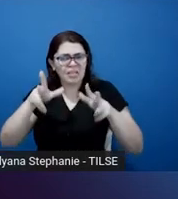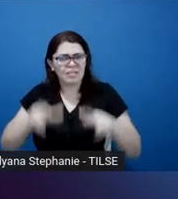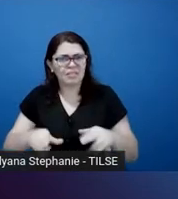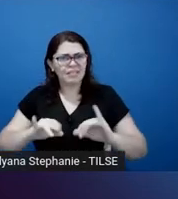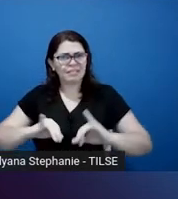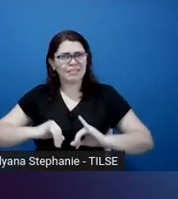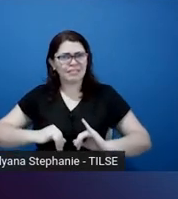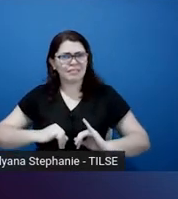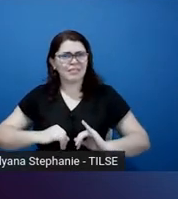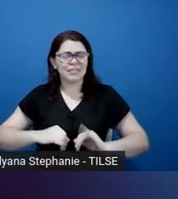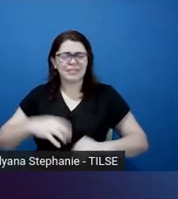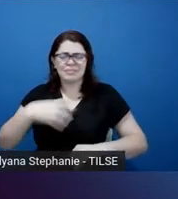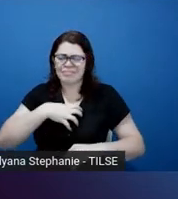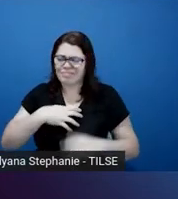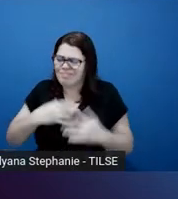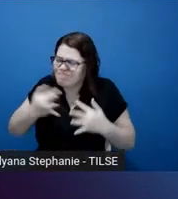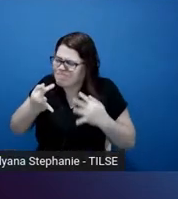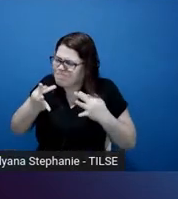is very painful.